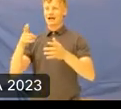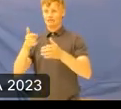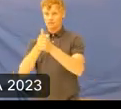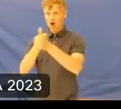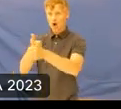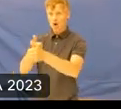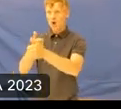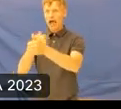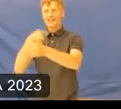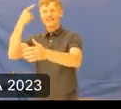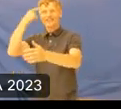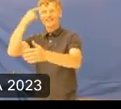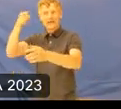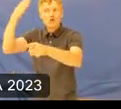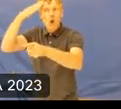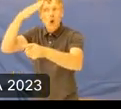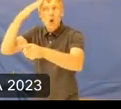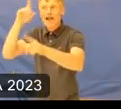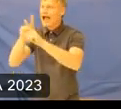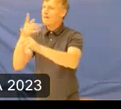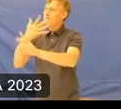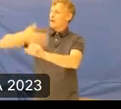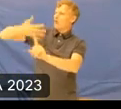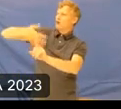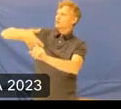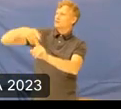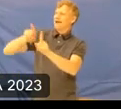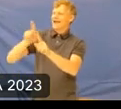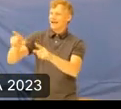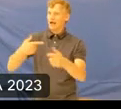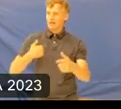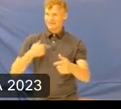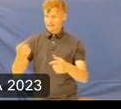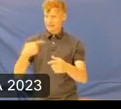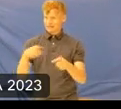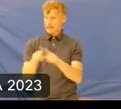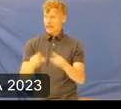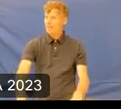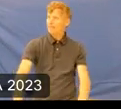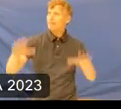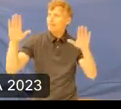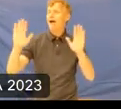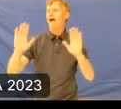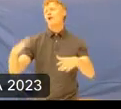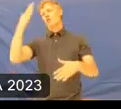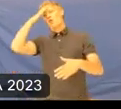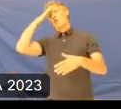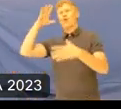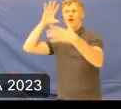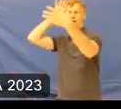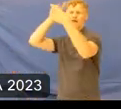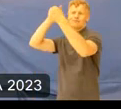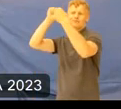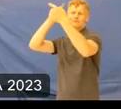this. Of course, we may make mistakes, but we think we know this. And the miracle then is,